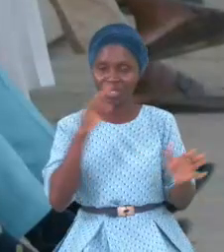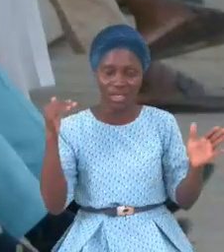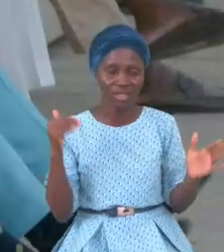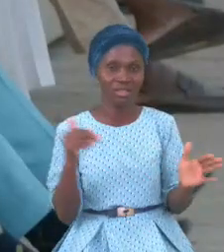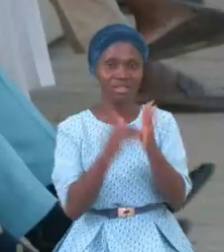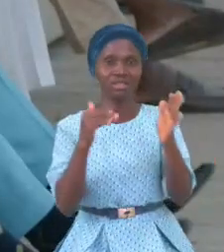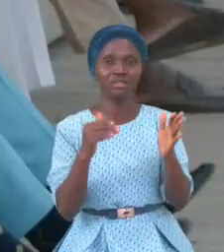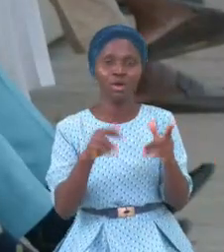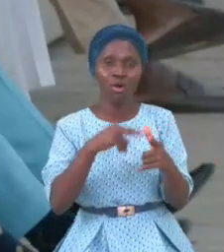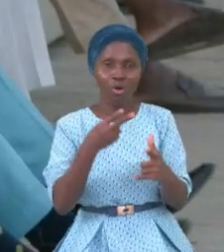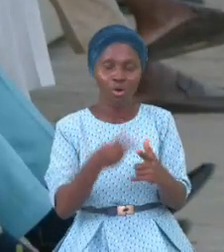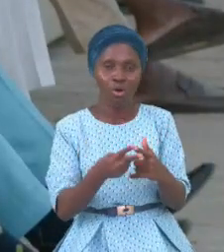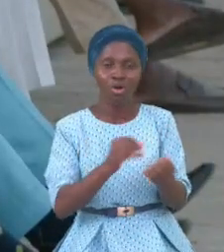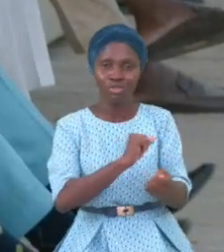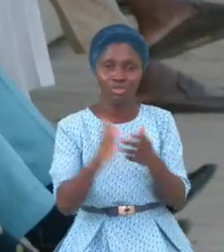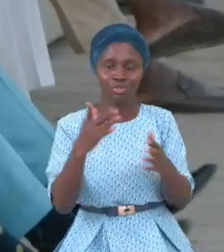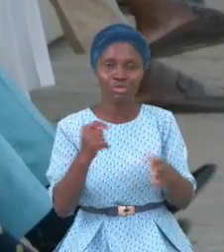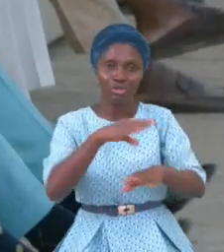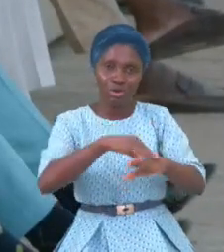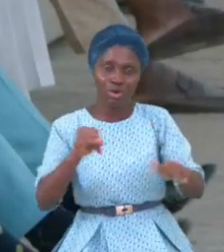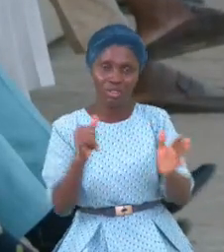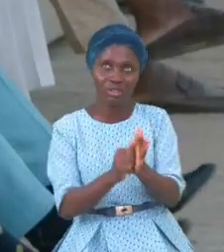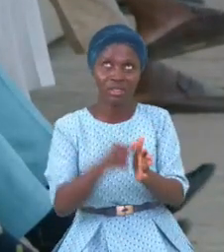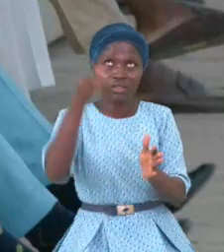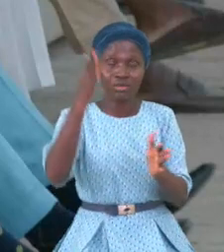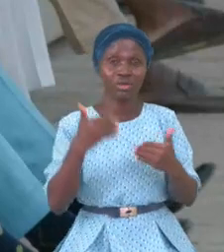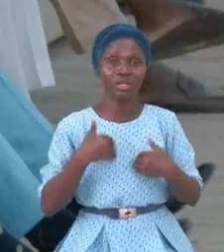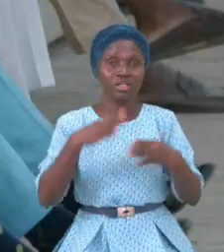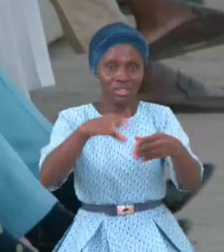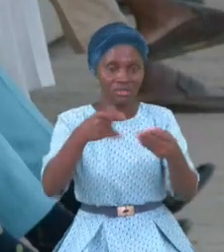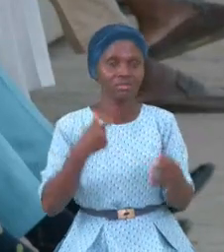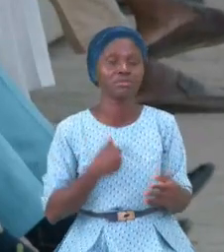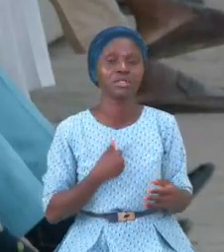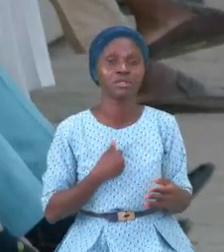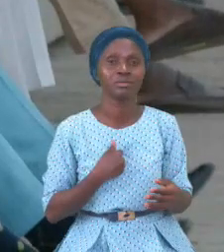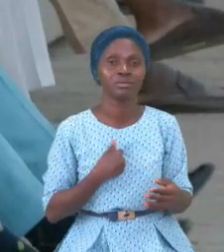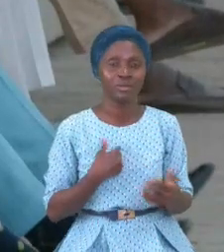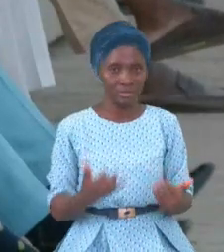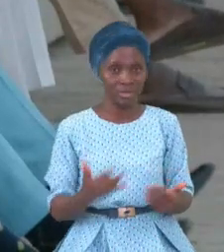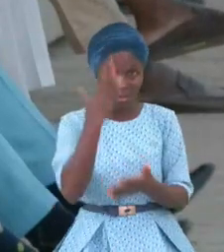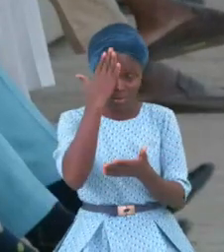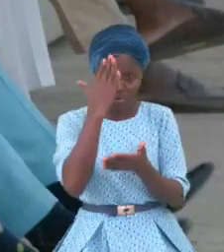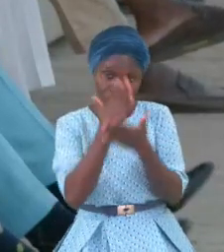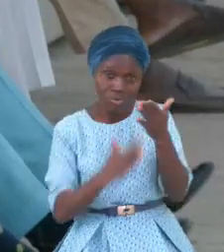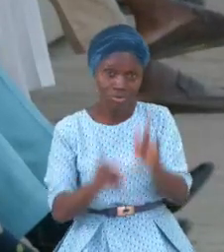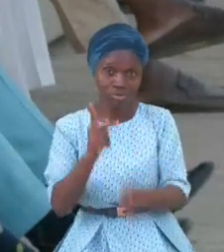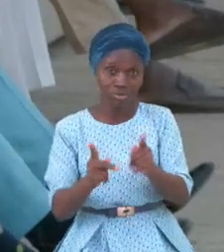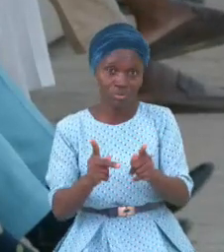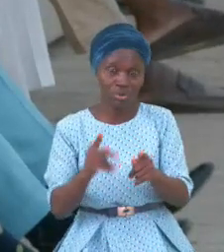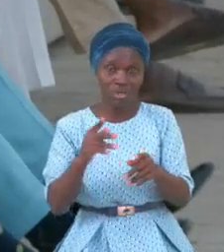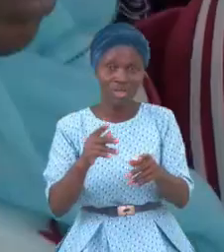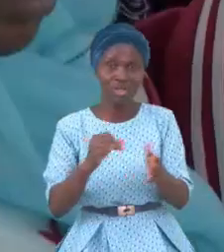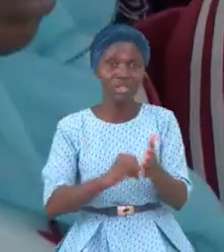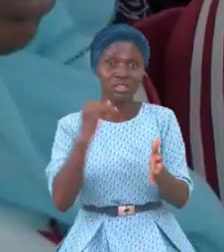that the Lord had given me. You see, there are some people, if the body that controls them,